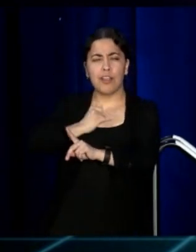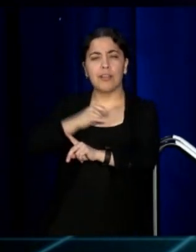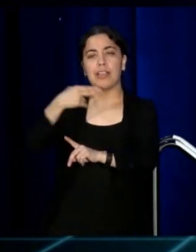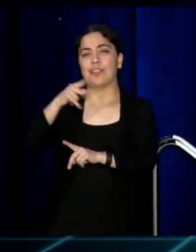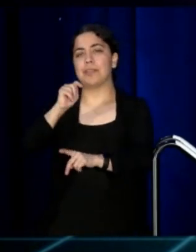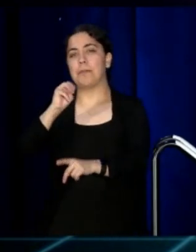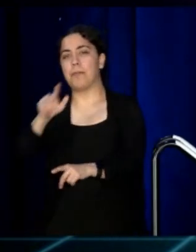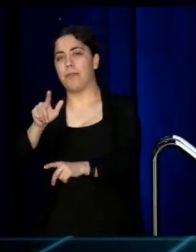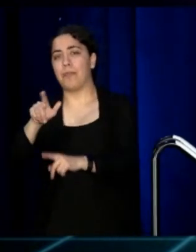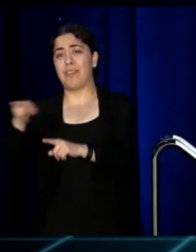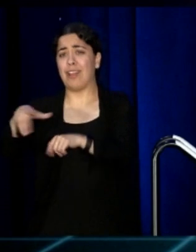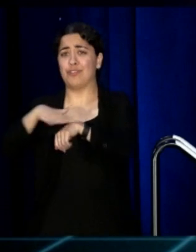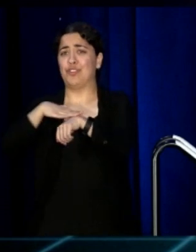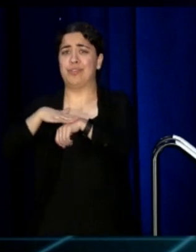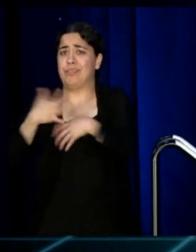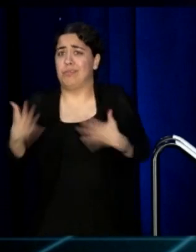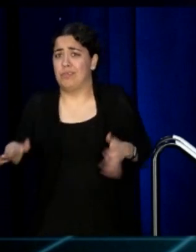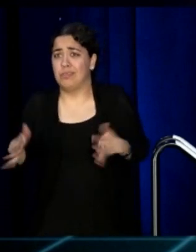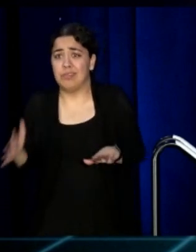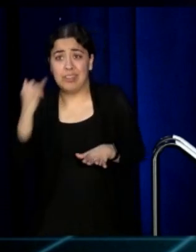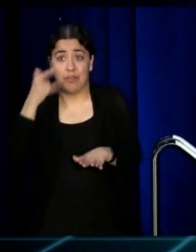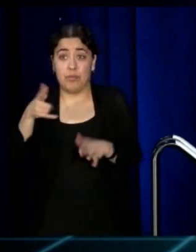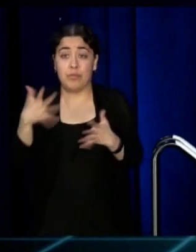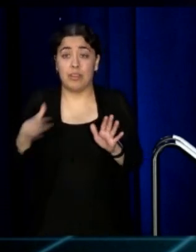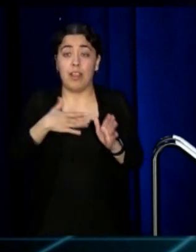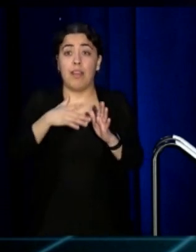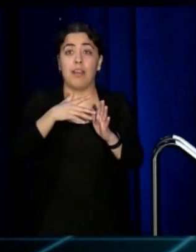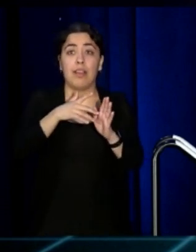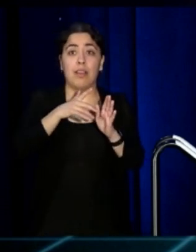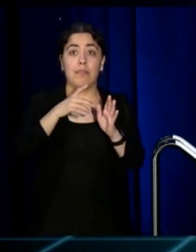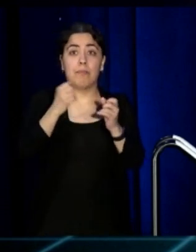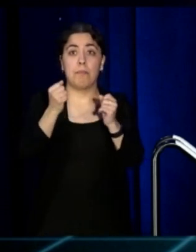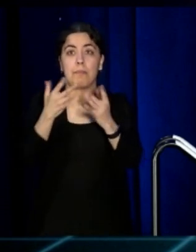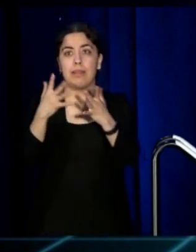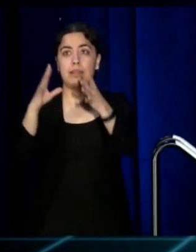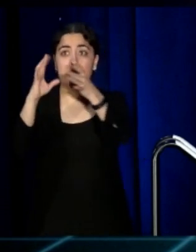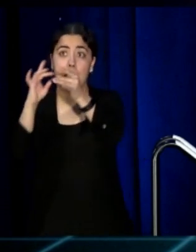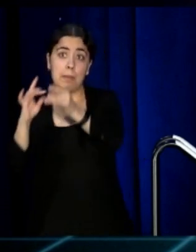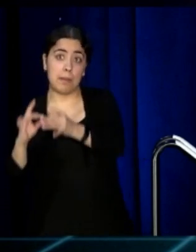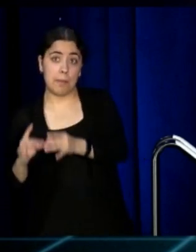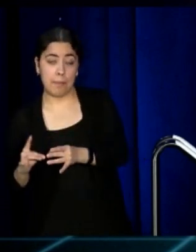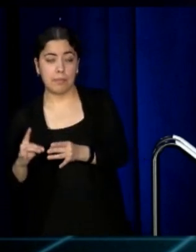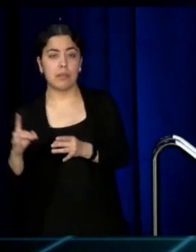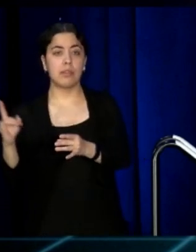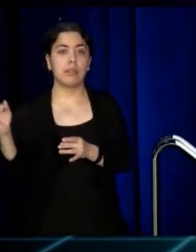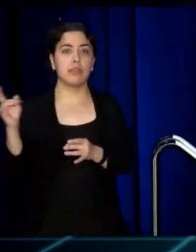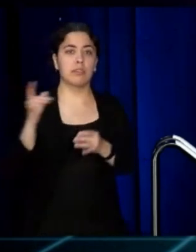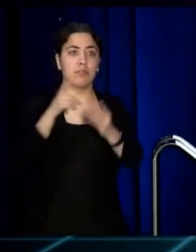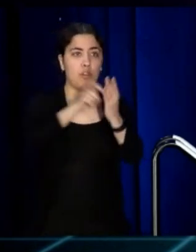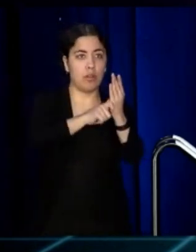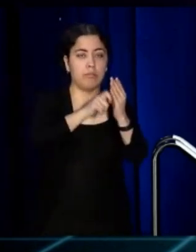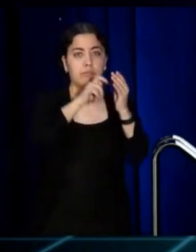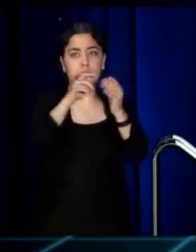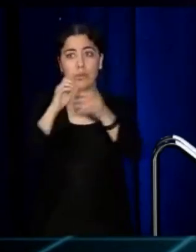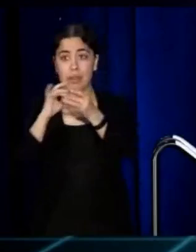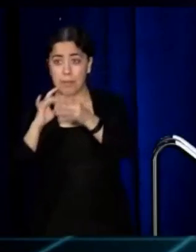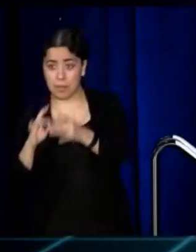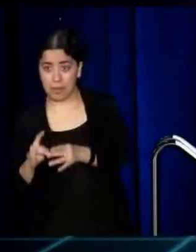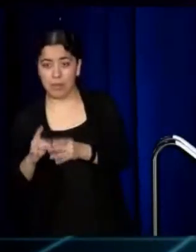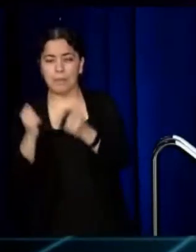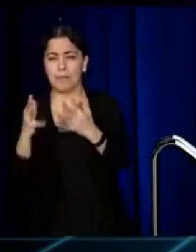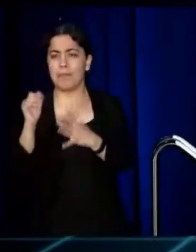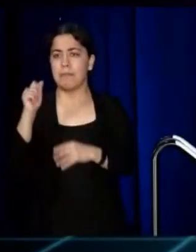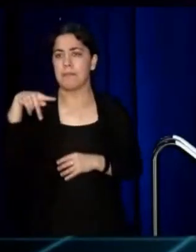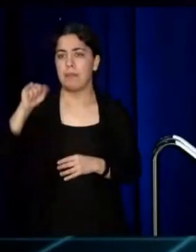is just the surface. If you had an article that had many comments, you can actually use, there's APIs that cover all